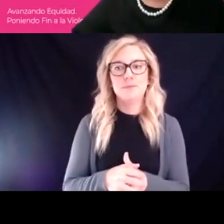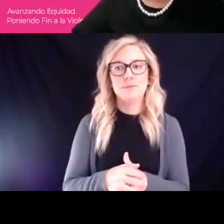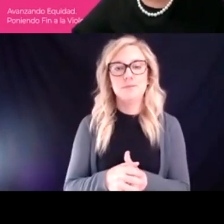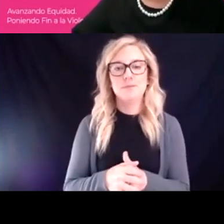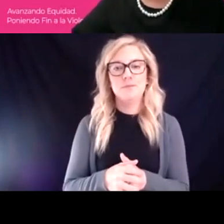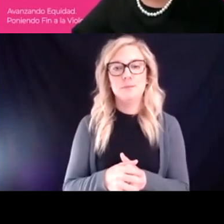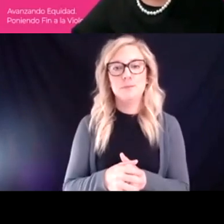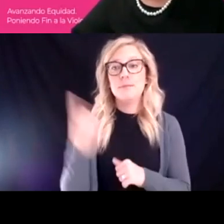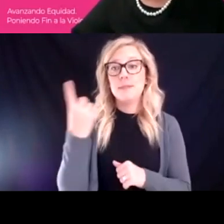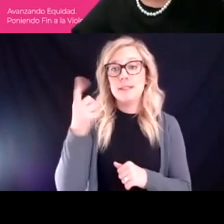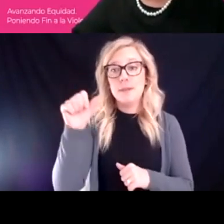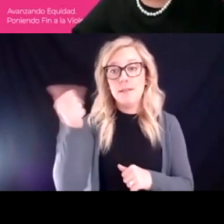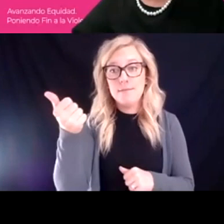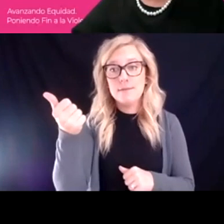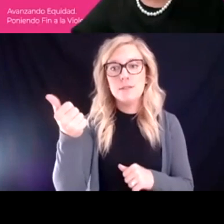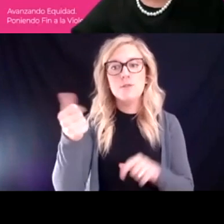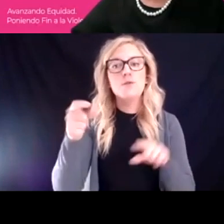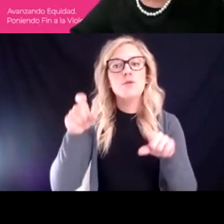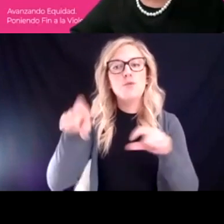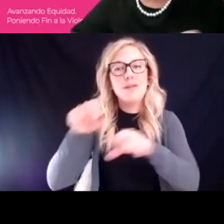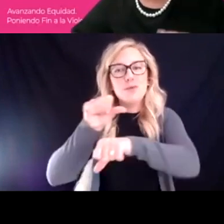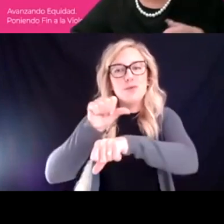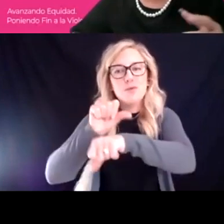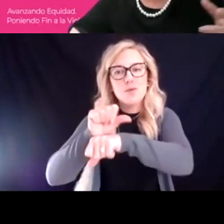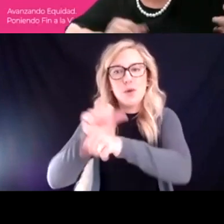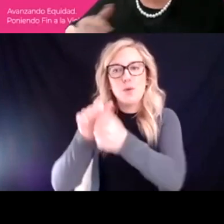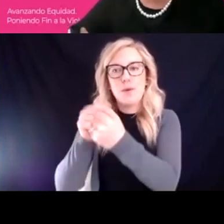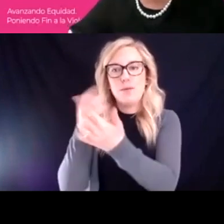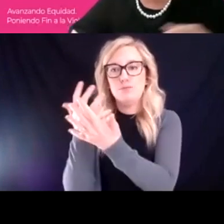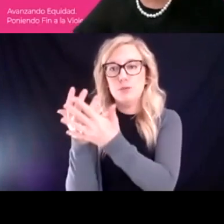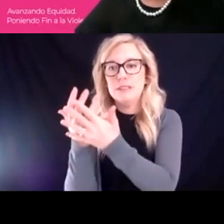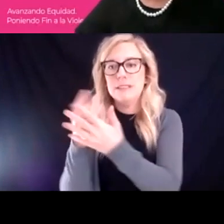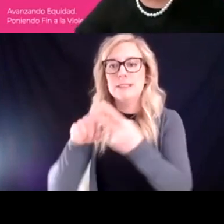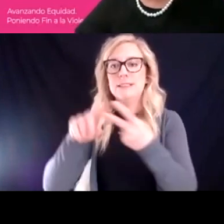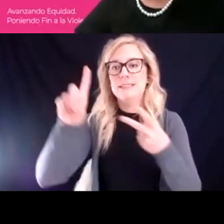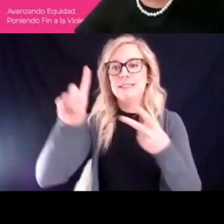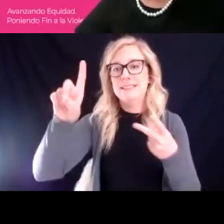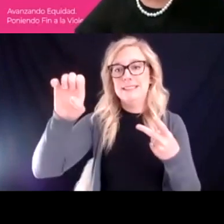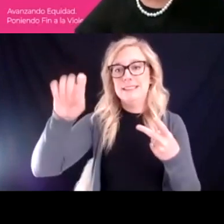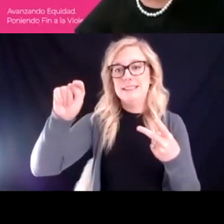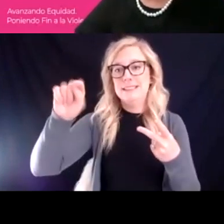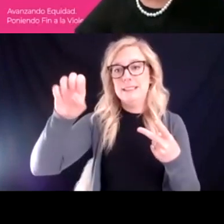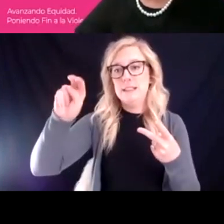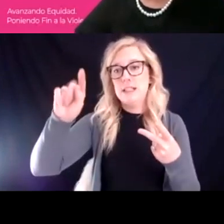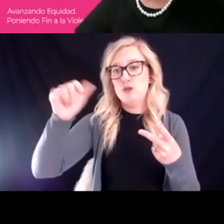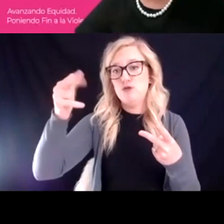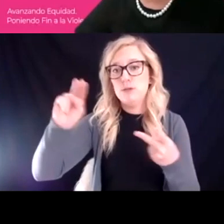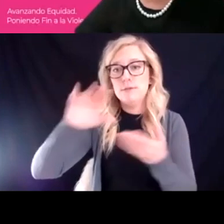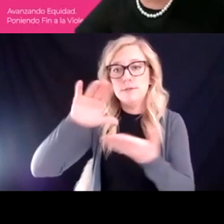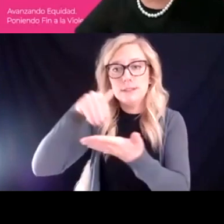Something else, you have to work with the prisons. You have to work with the detention centers. We know